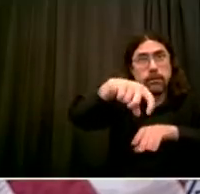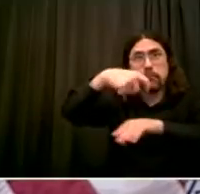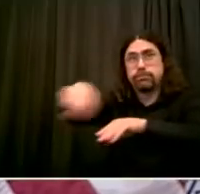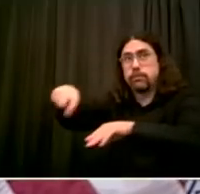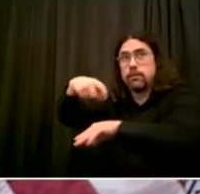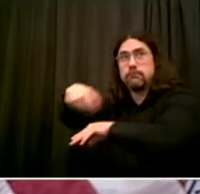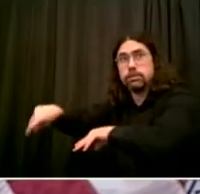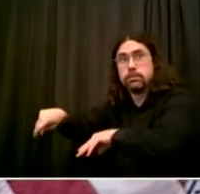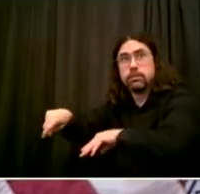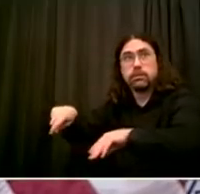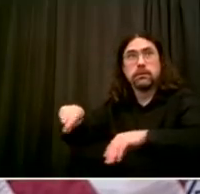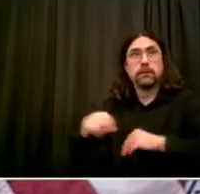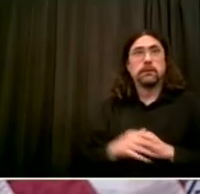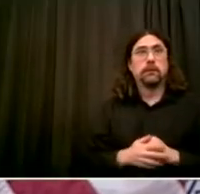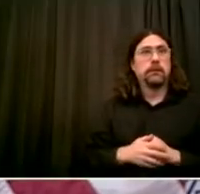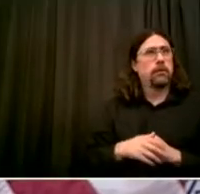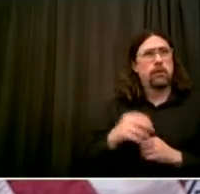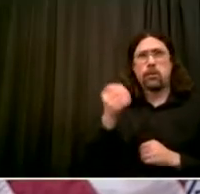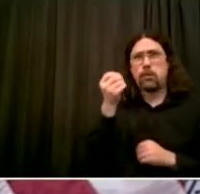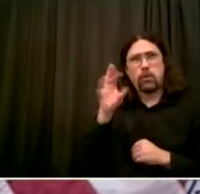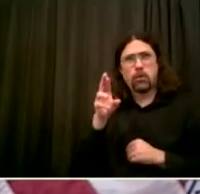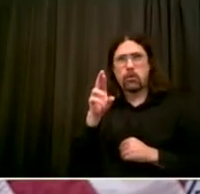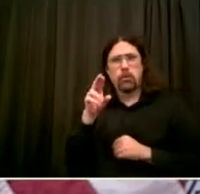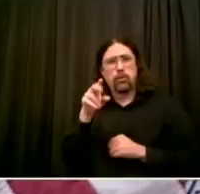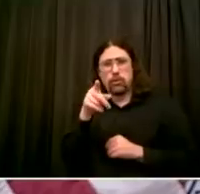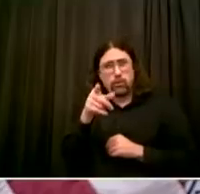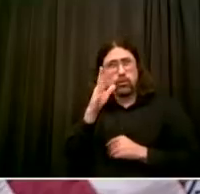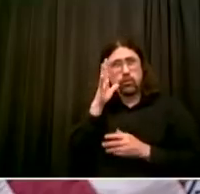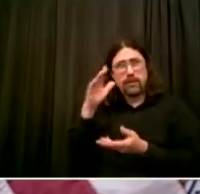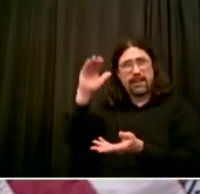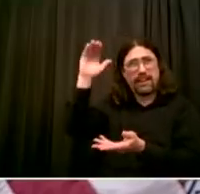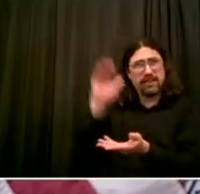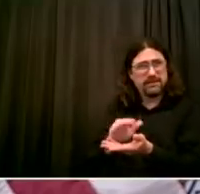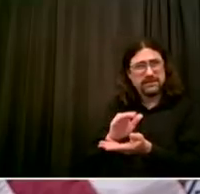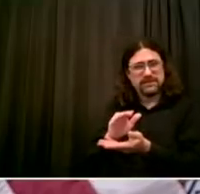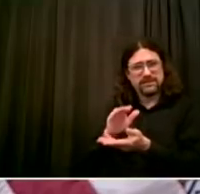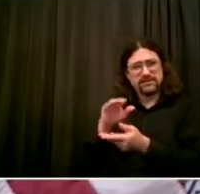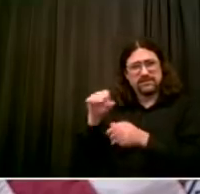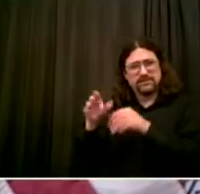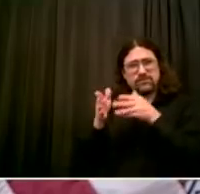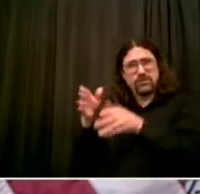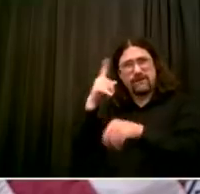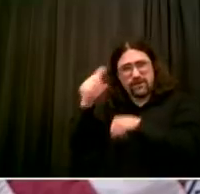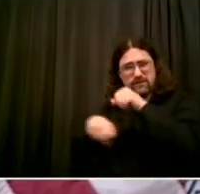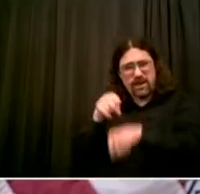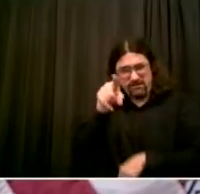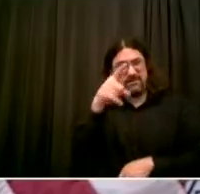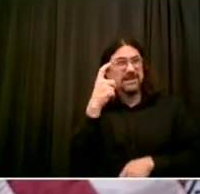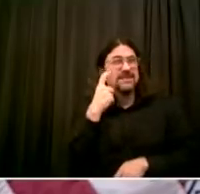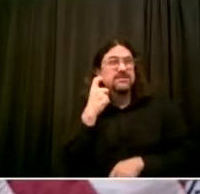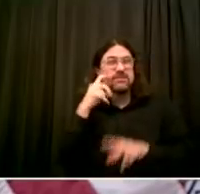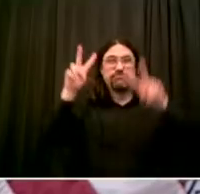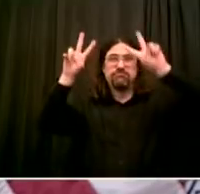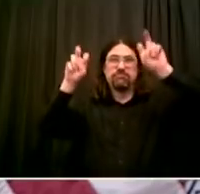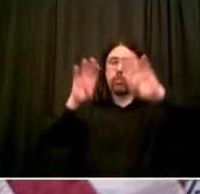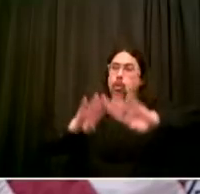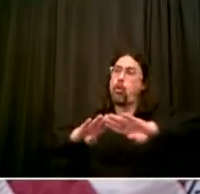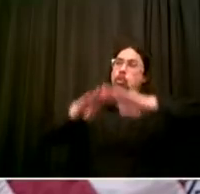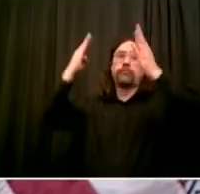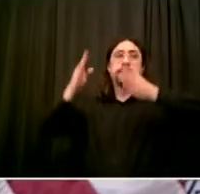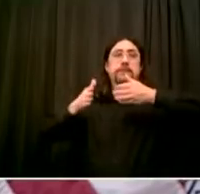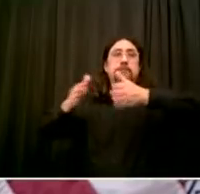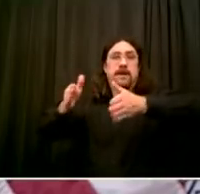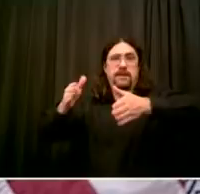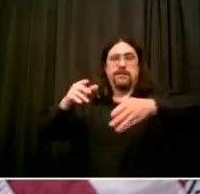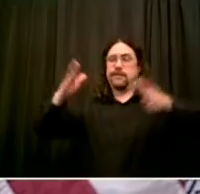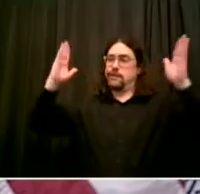that Katie asked about. And again, this is sort of the historic reality, but Katie, we will obviously watch